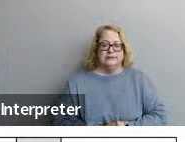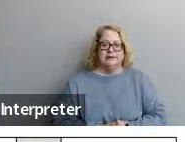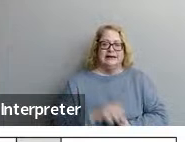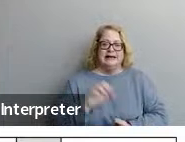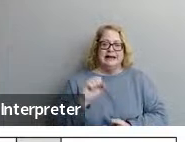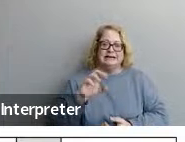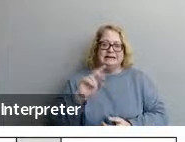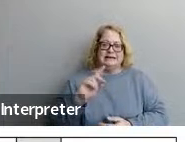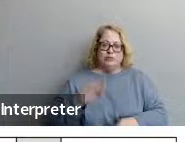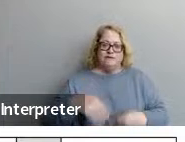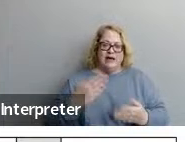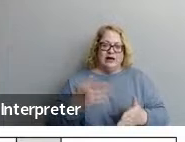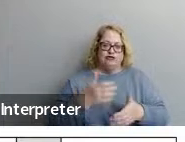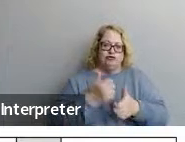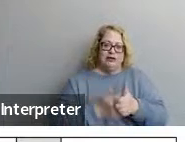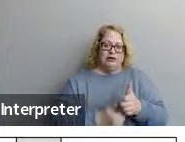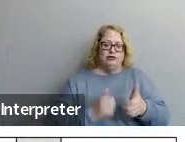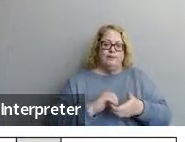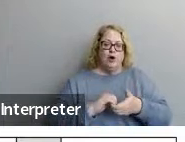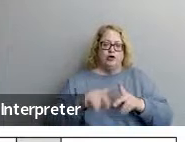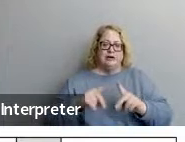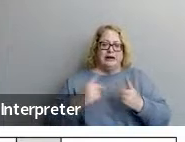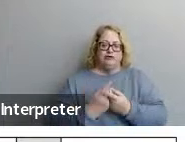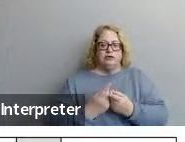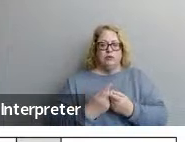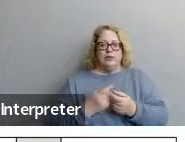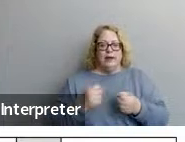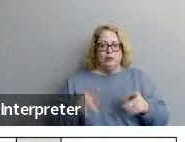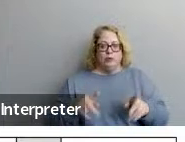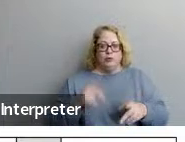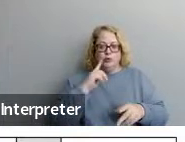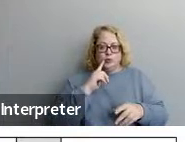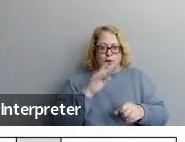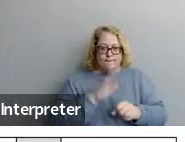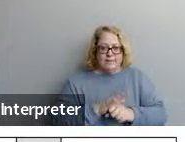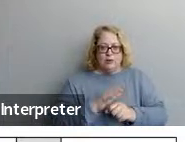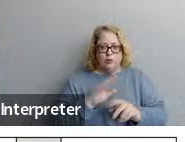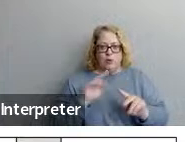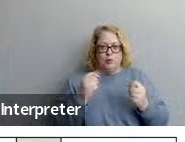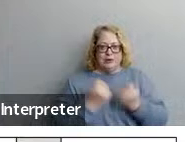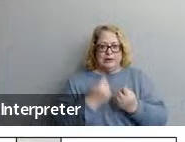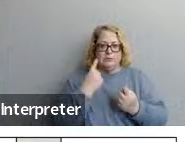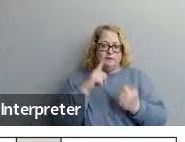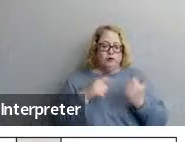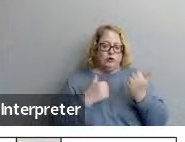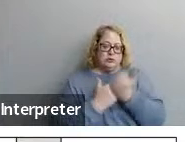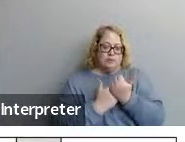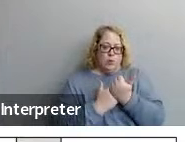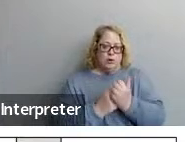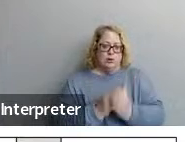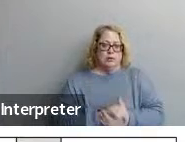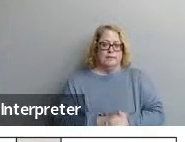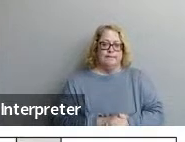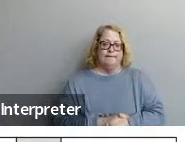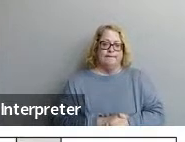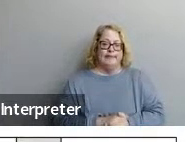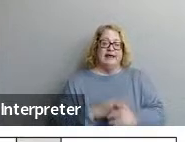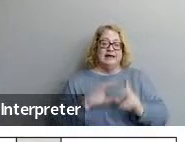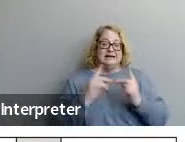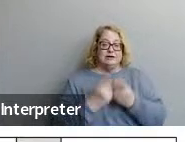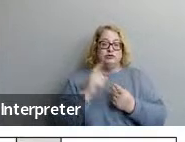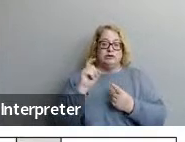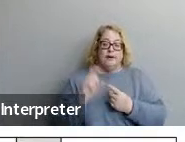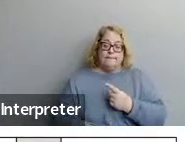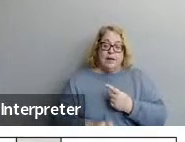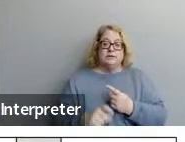partner district with opportunities to commit to our MTSS team for support. Districts must be willing to commit to